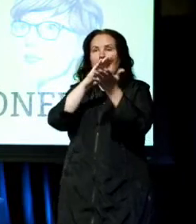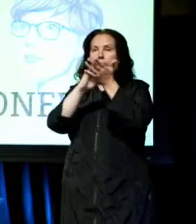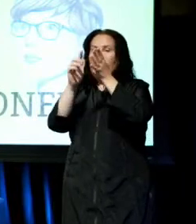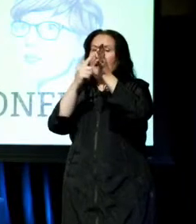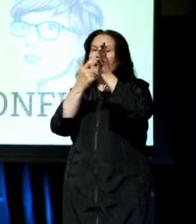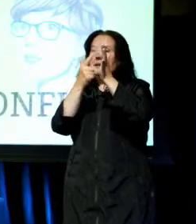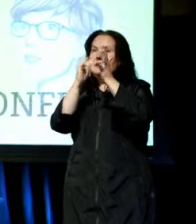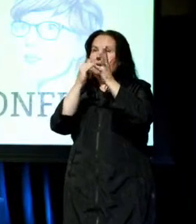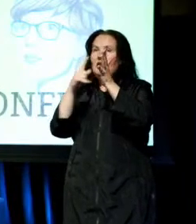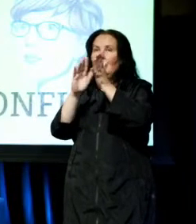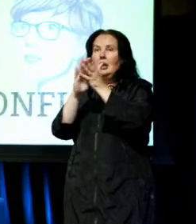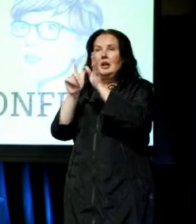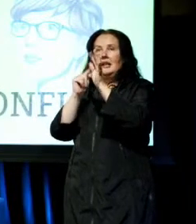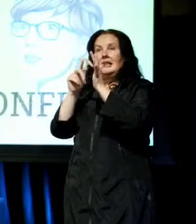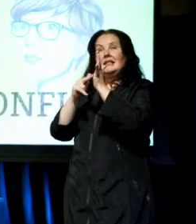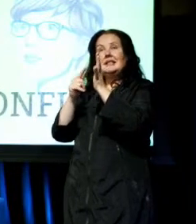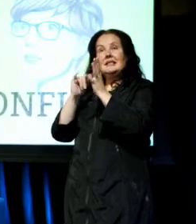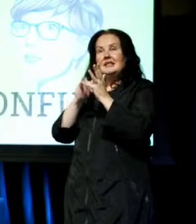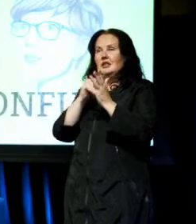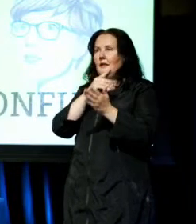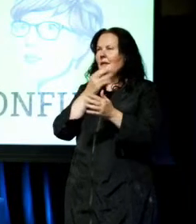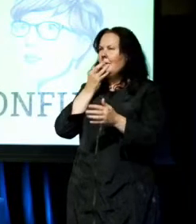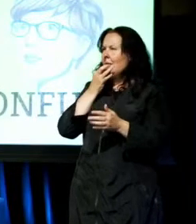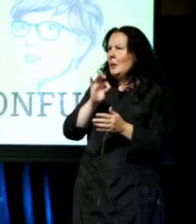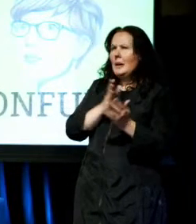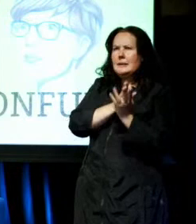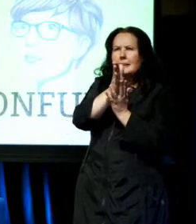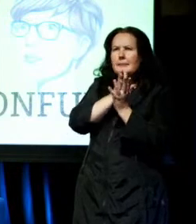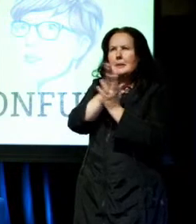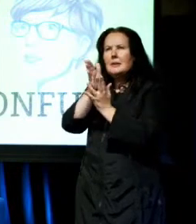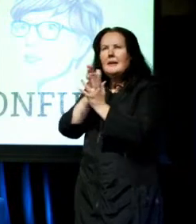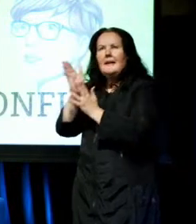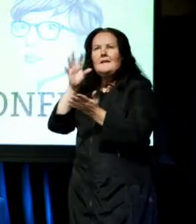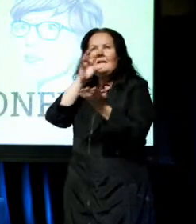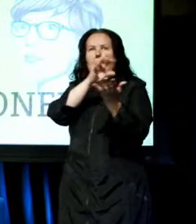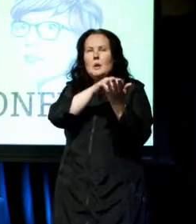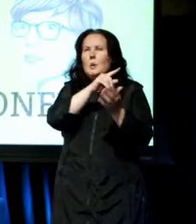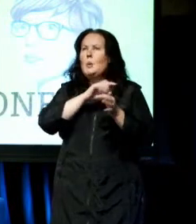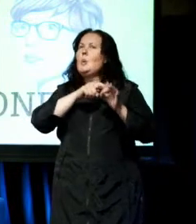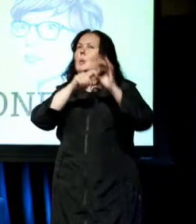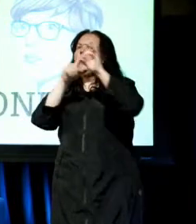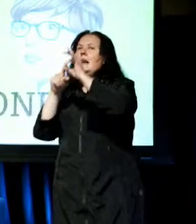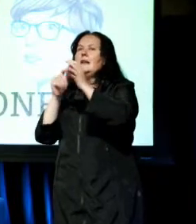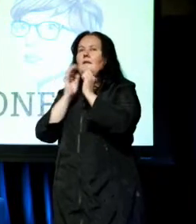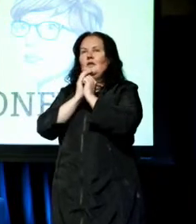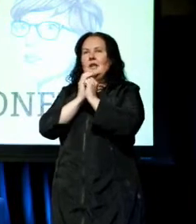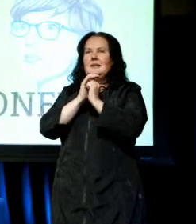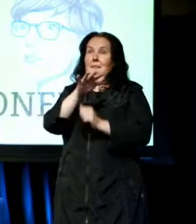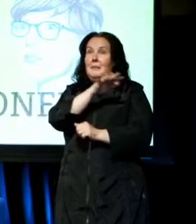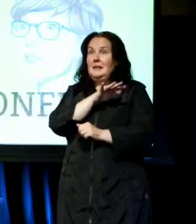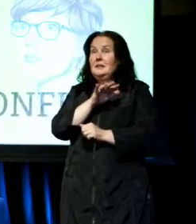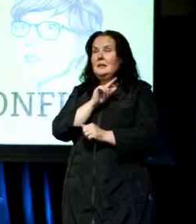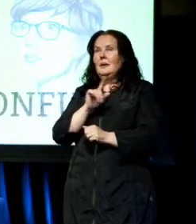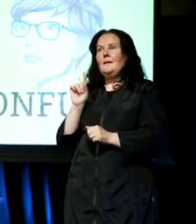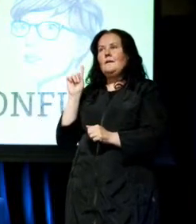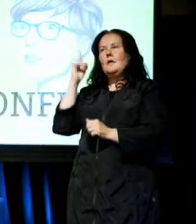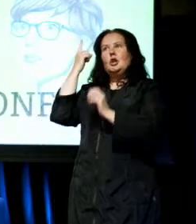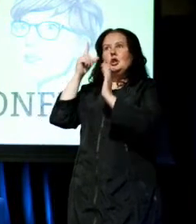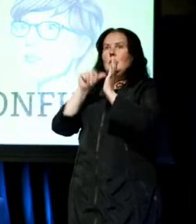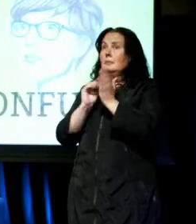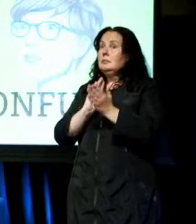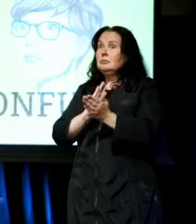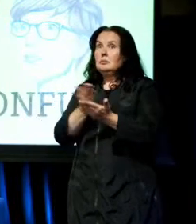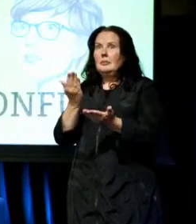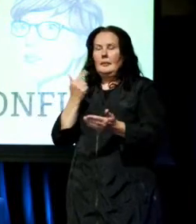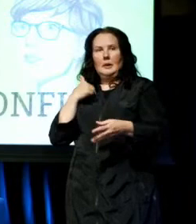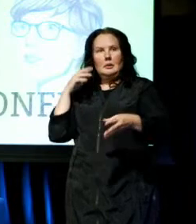like one of the few accessible venues and like queer friendly spaces. And it was one of the first times, genuinely one of the first times that I